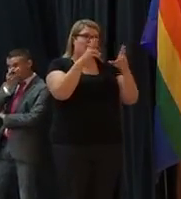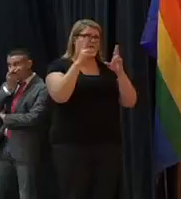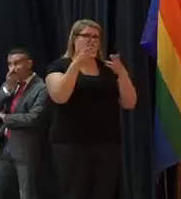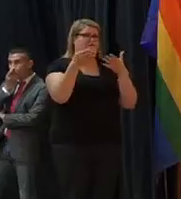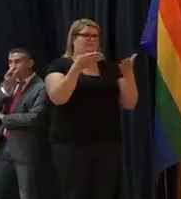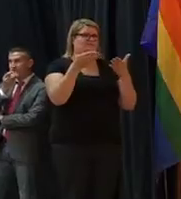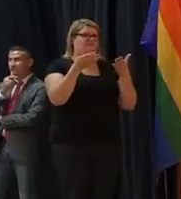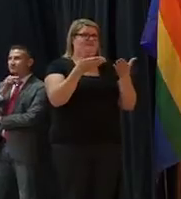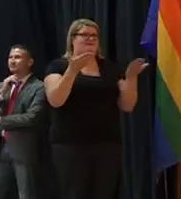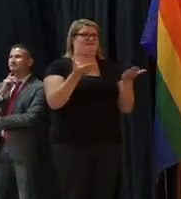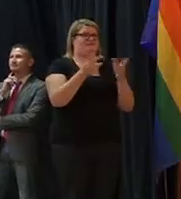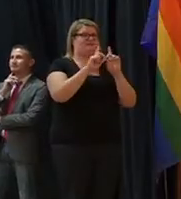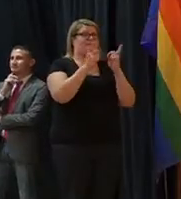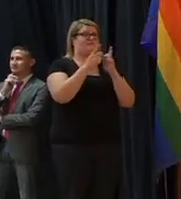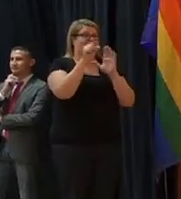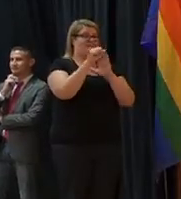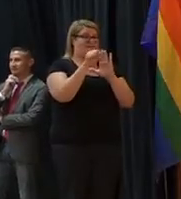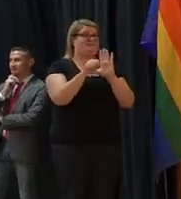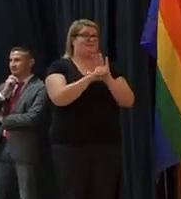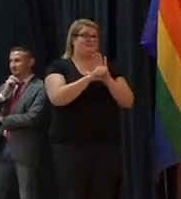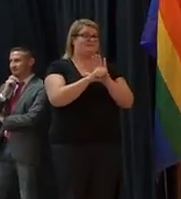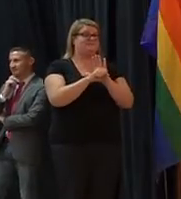serving the Department of State